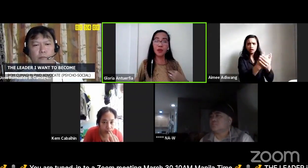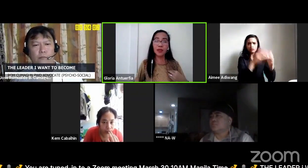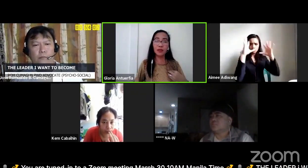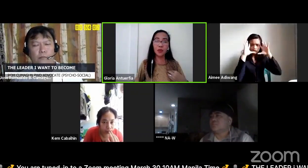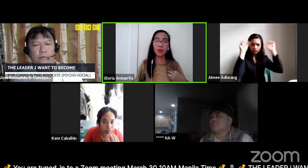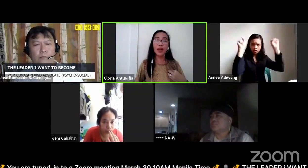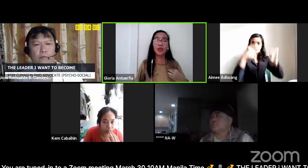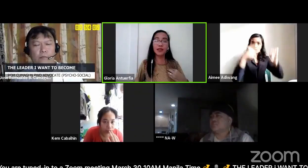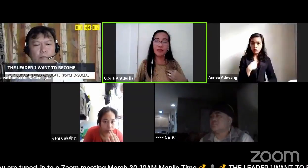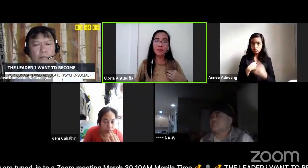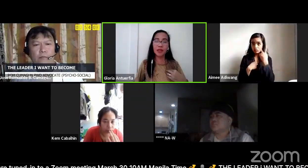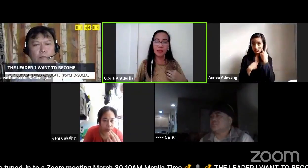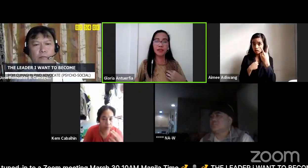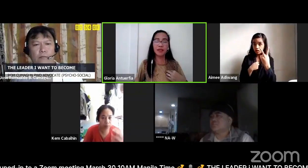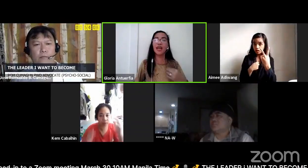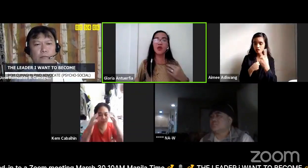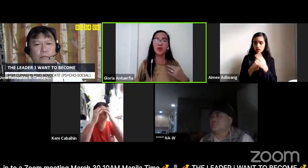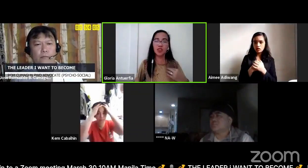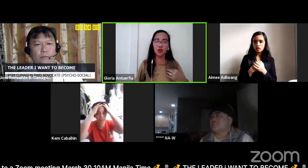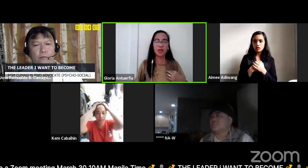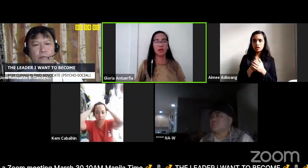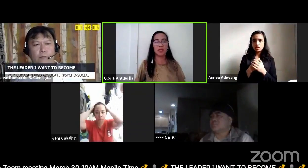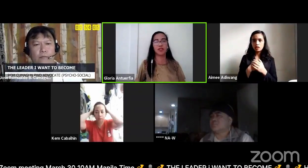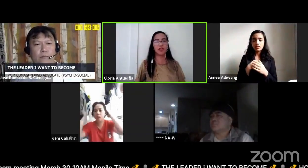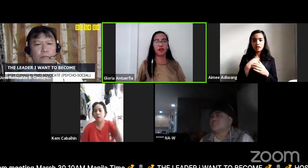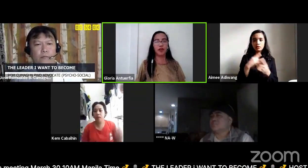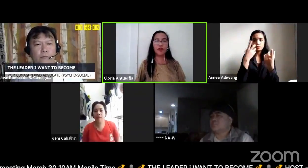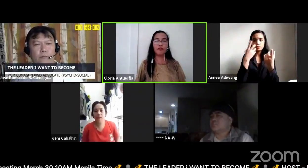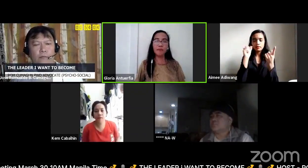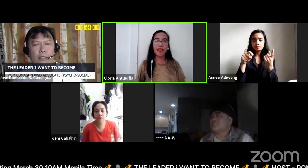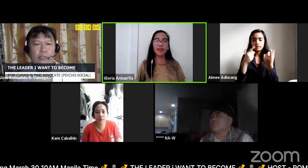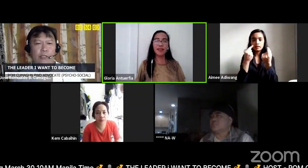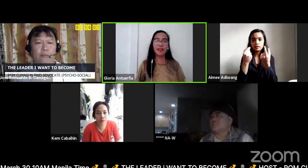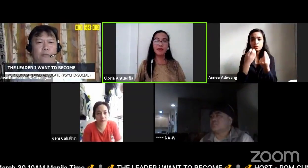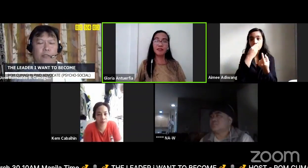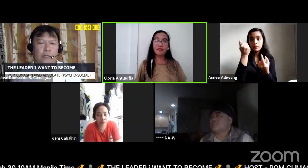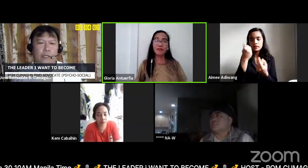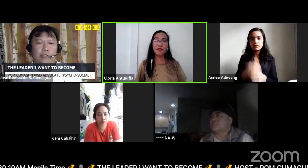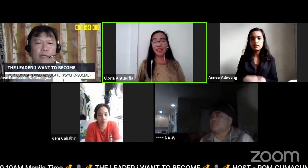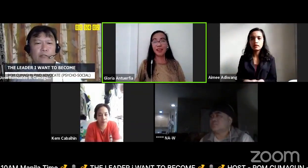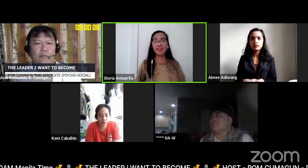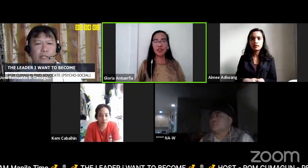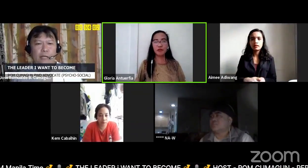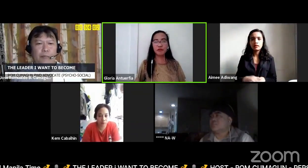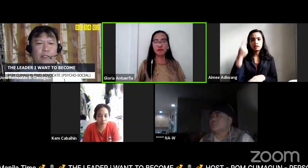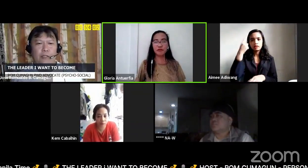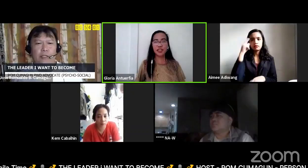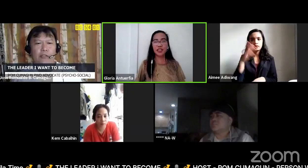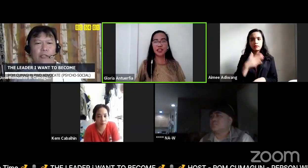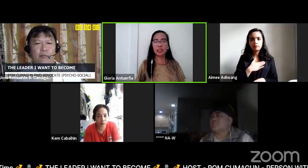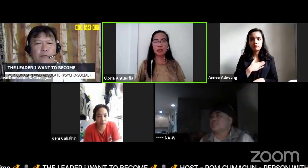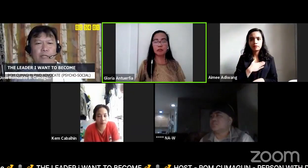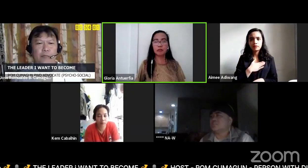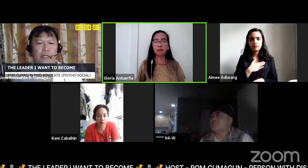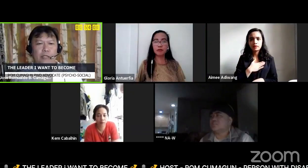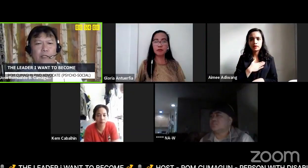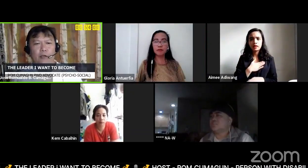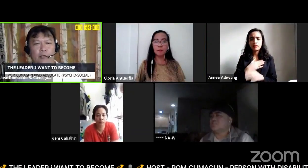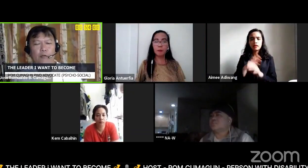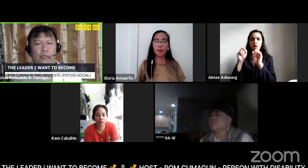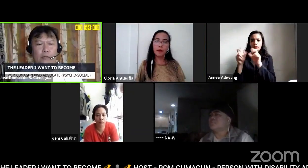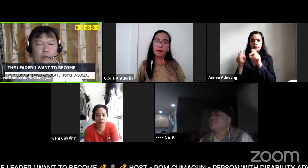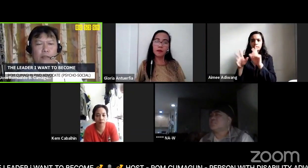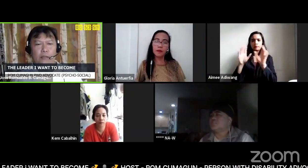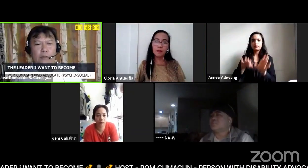to it na I did my best and I will do my best for my LGU. In terms of